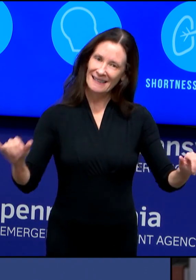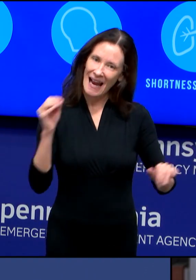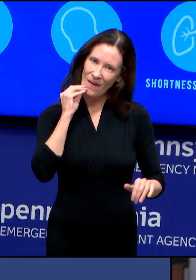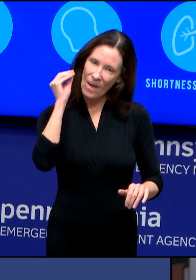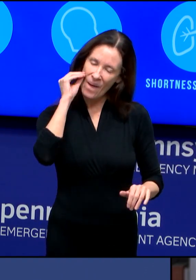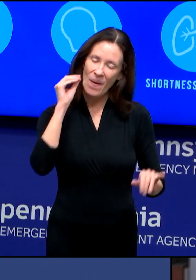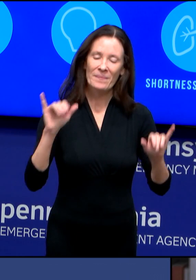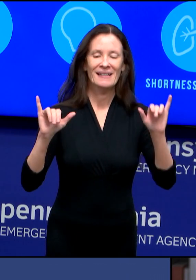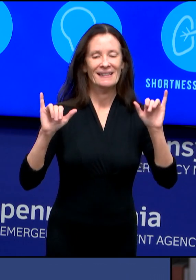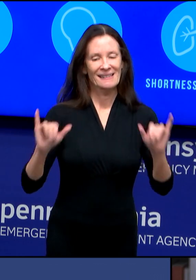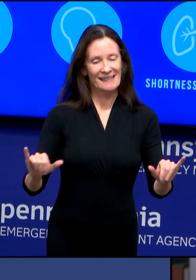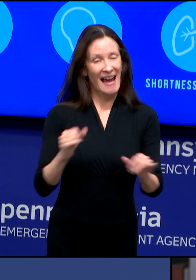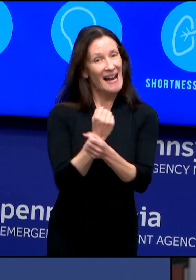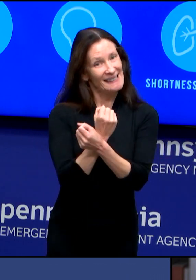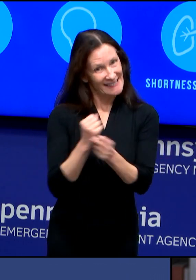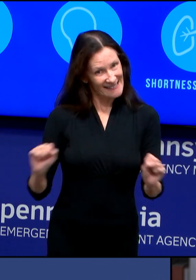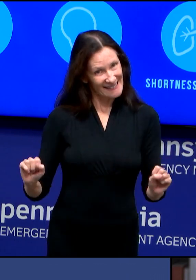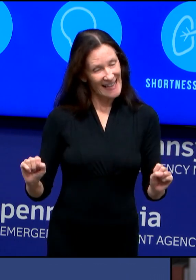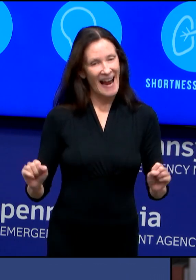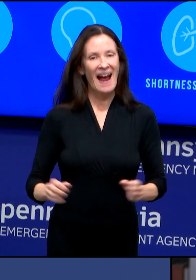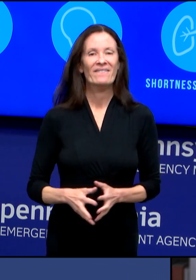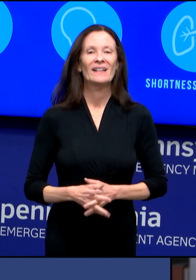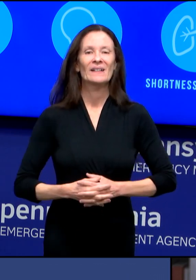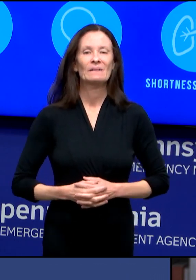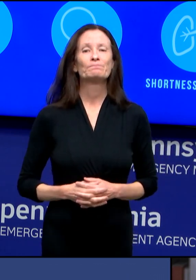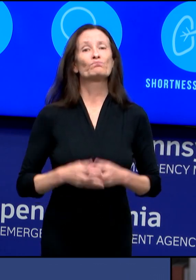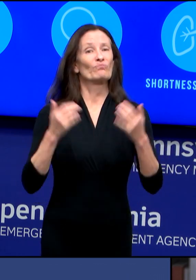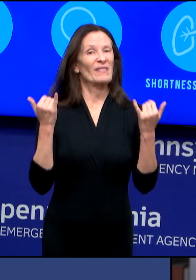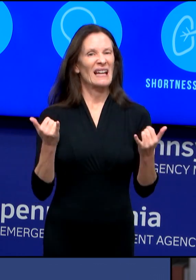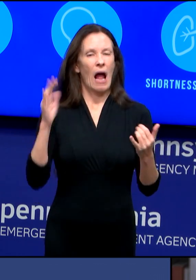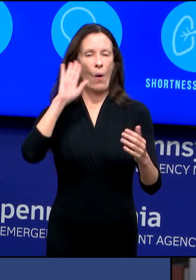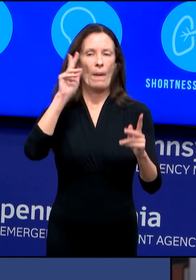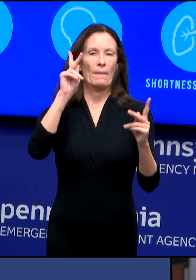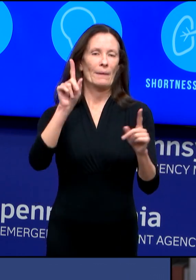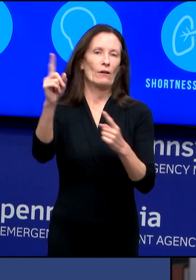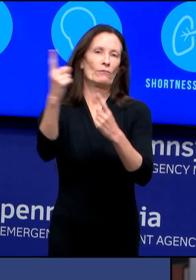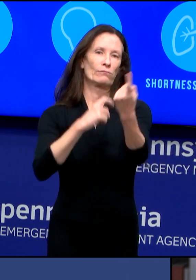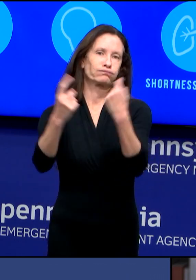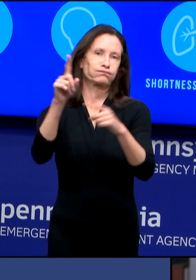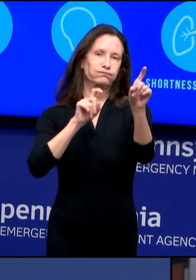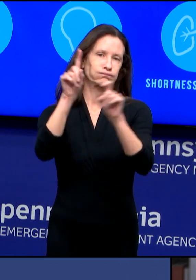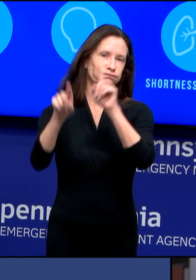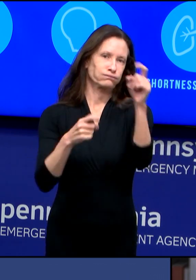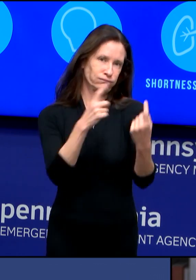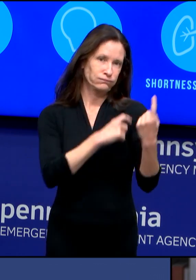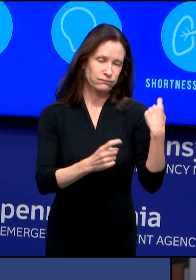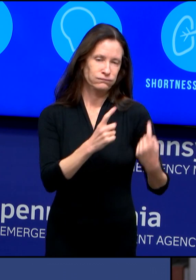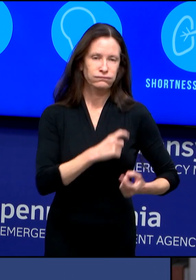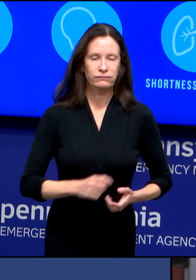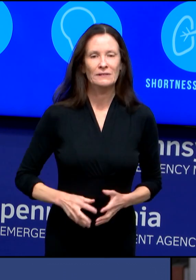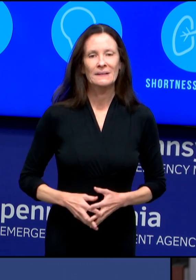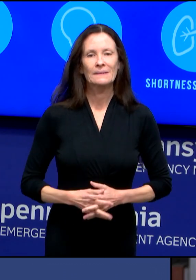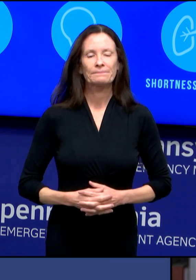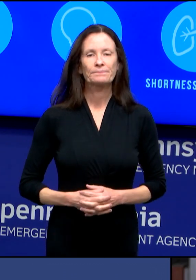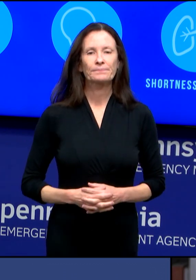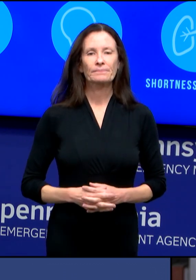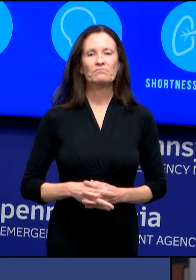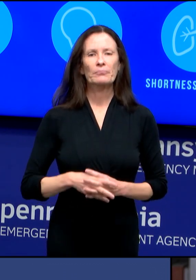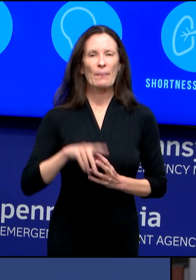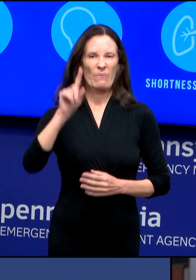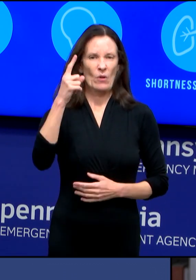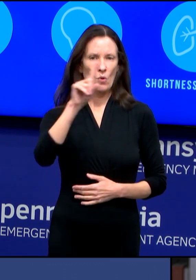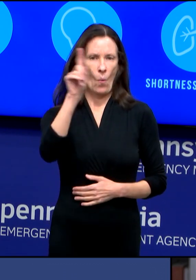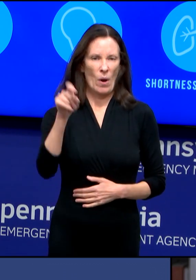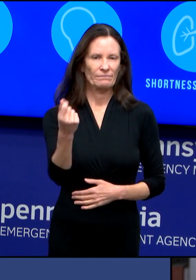Thank you, Governor. Our first question is from WHYY. You've said that discipline of non-essential businesses that